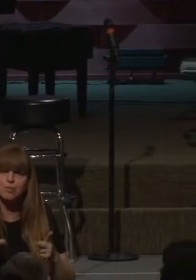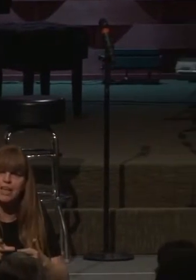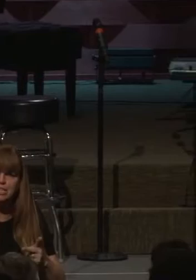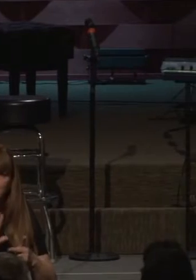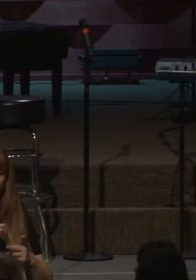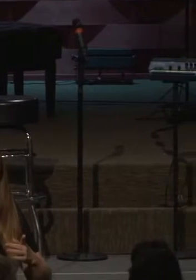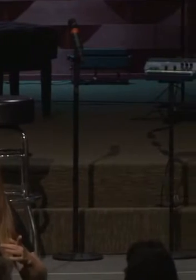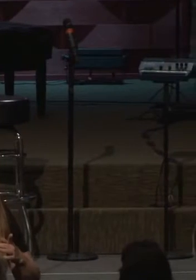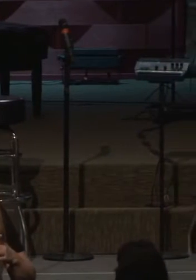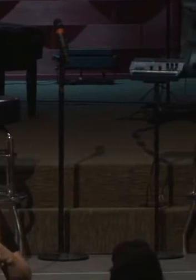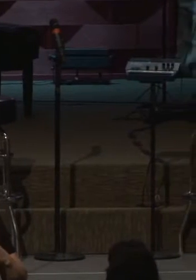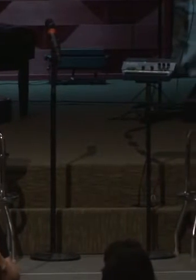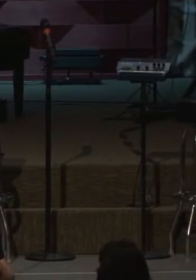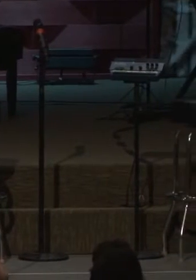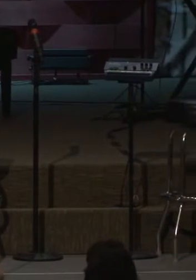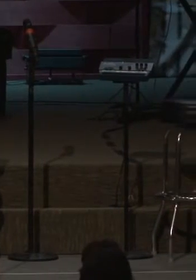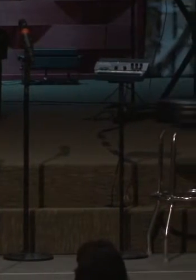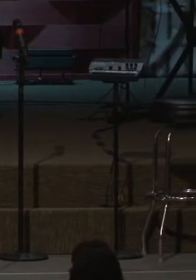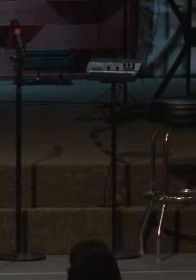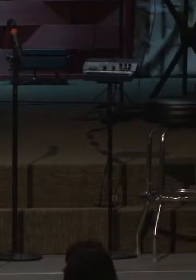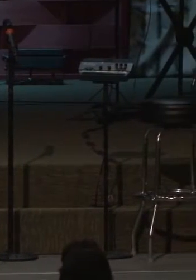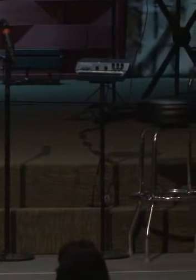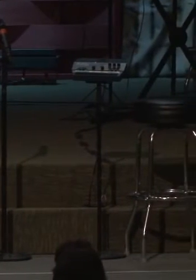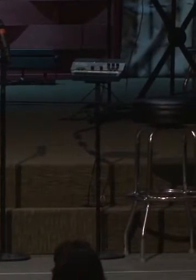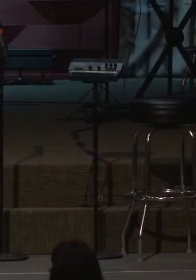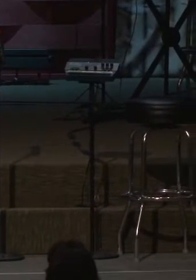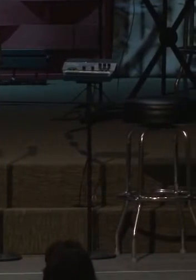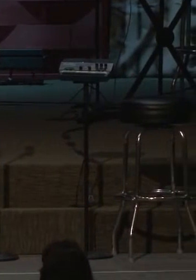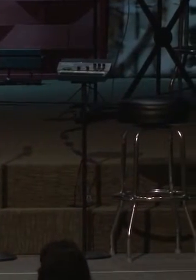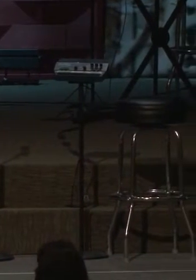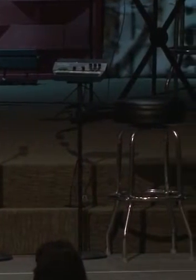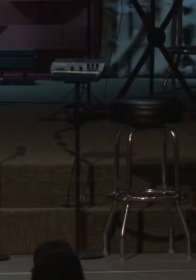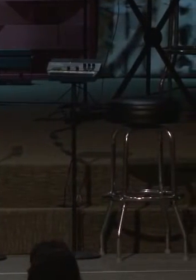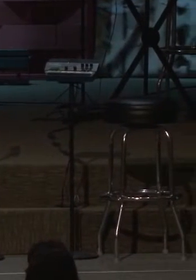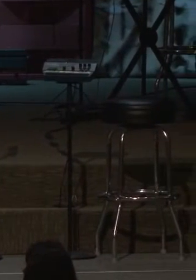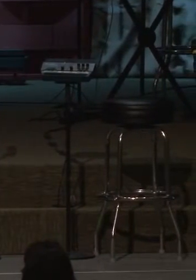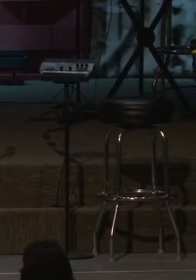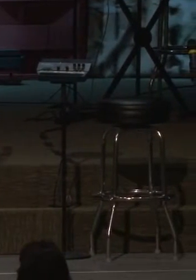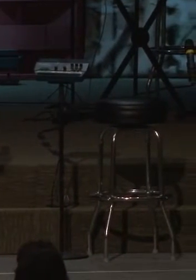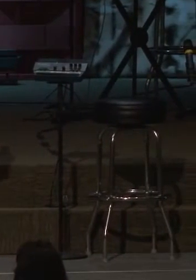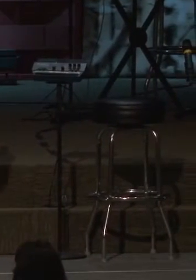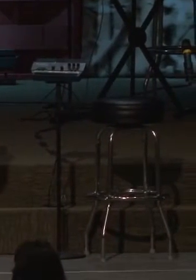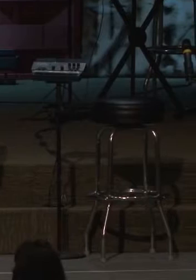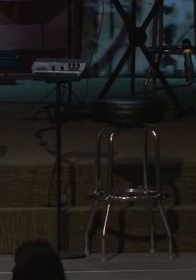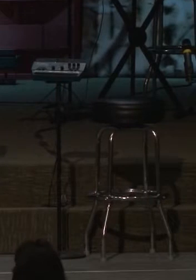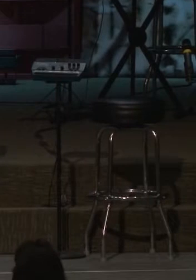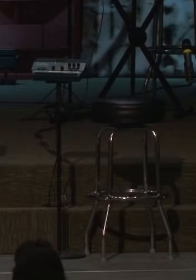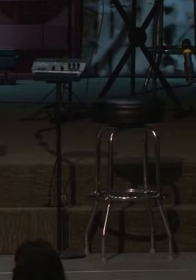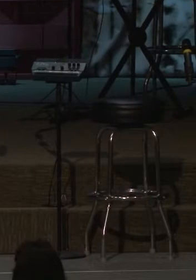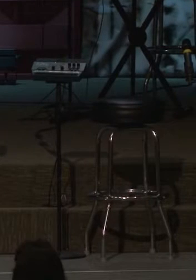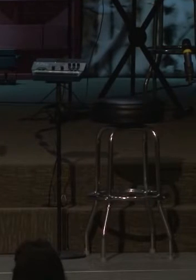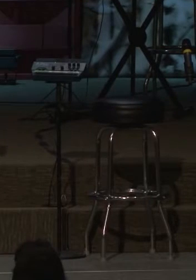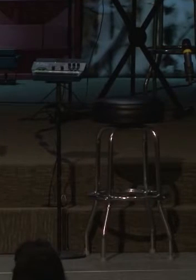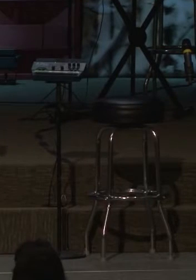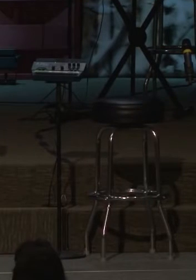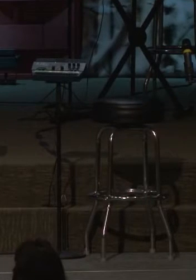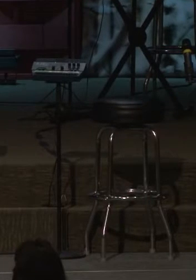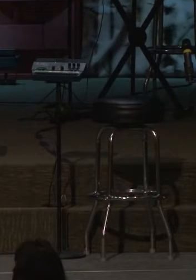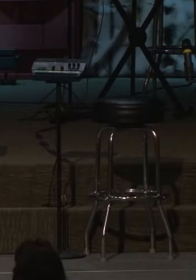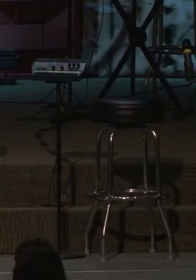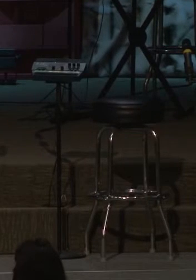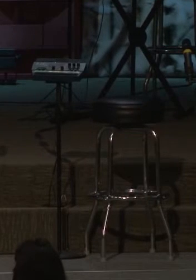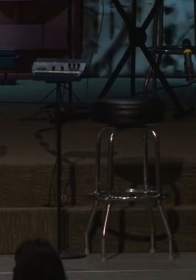is beating for Christ. And the thrill of the Spirit of God is coming back alive again. And the Word of God is